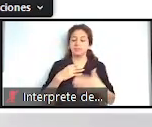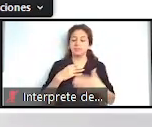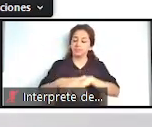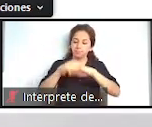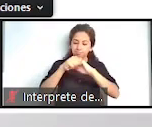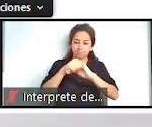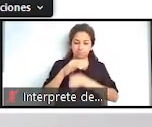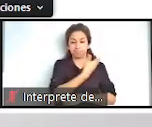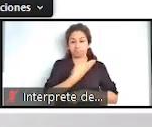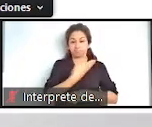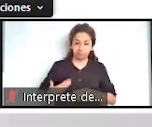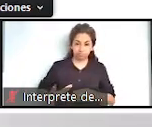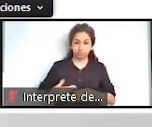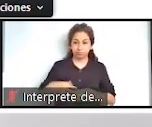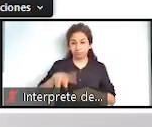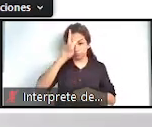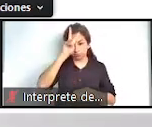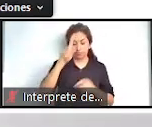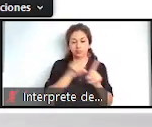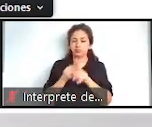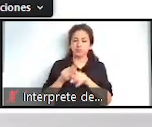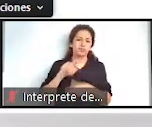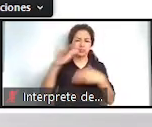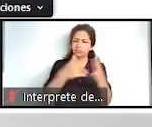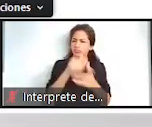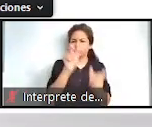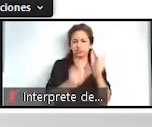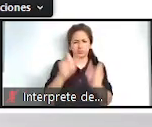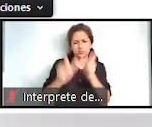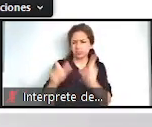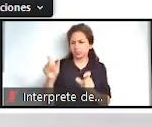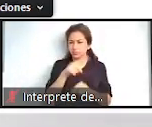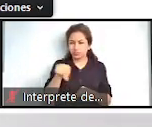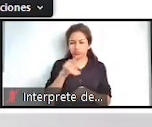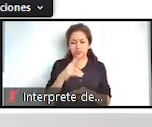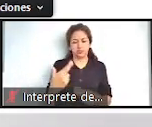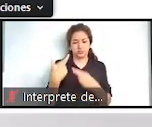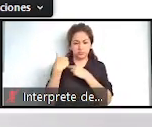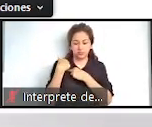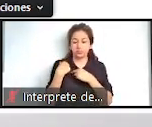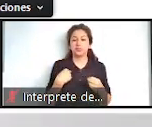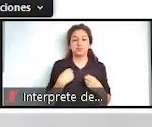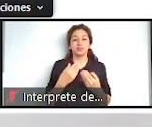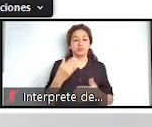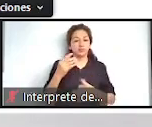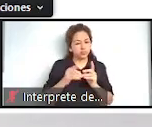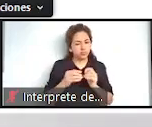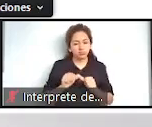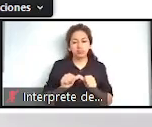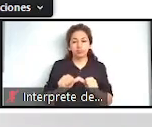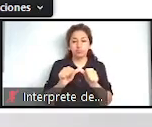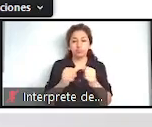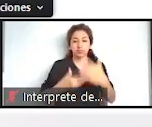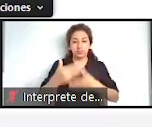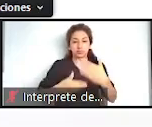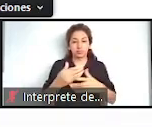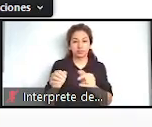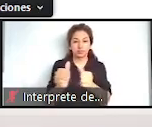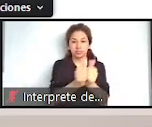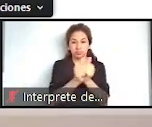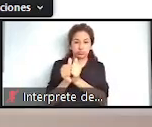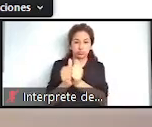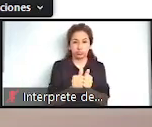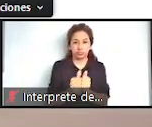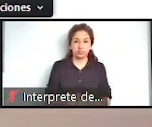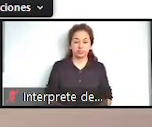growth finally i would like to congratulate the government and all the different sectors involved in this let's keep moving forward together